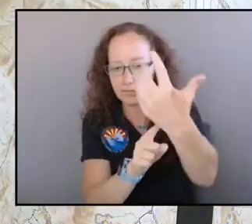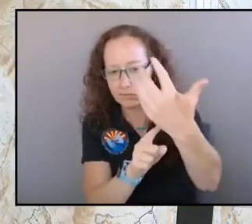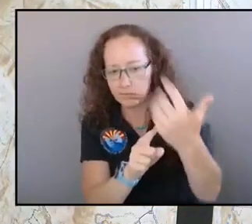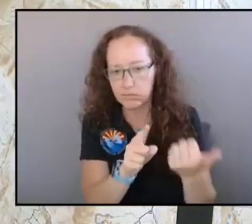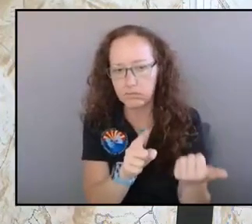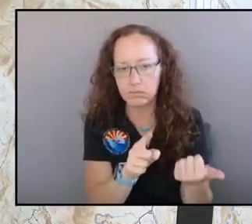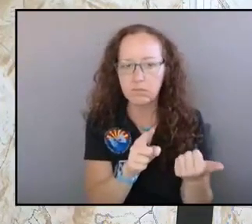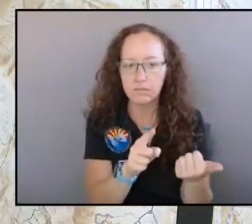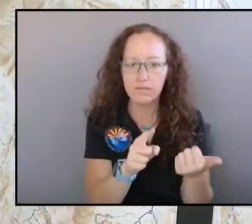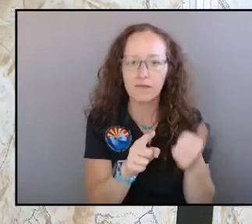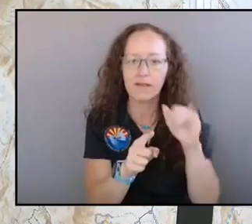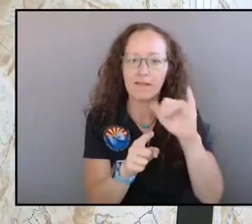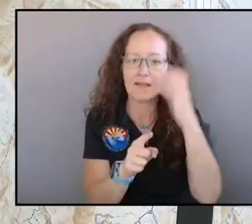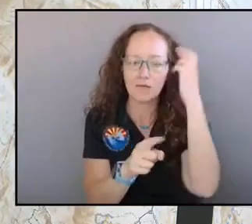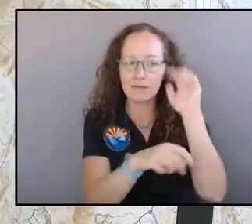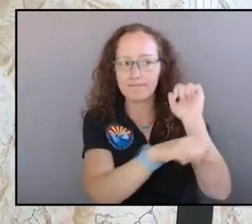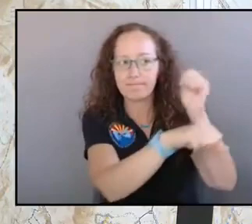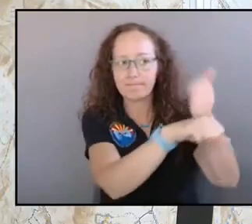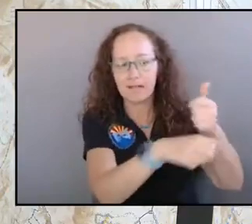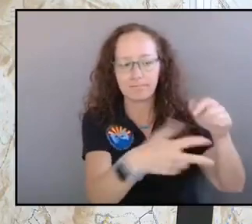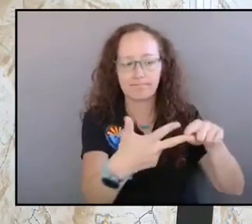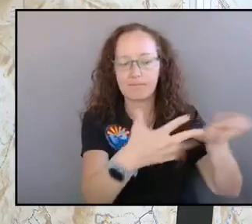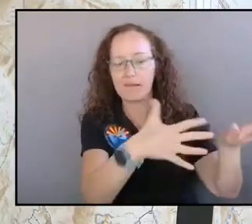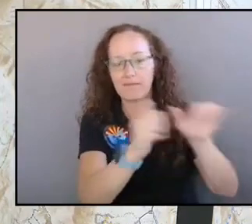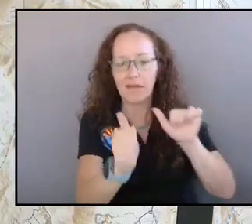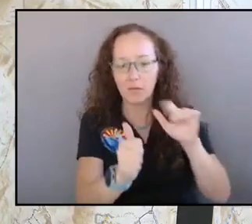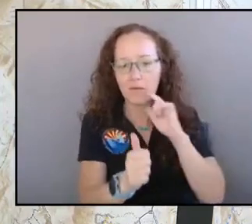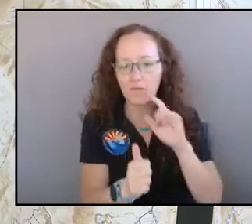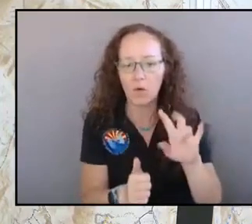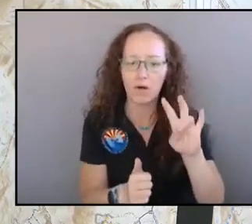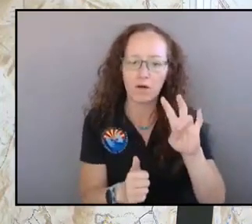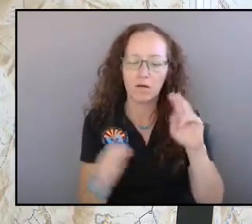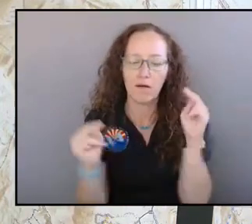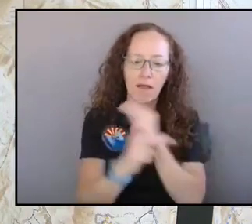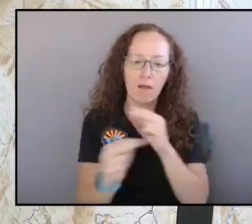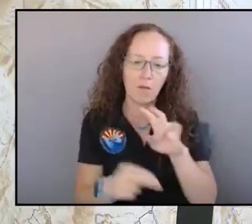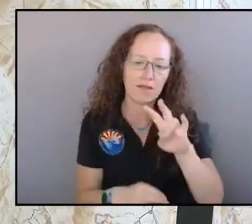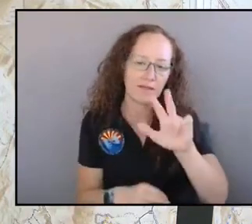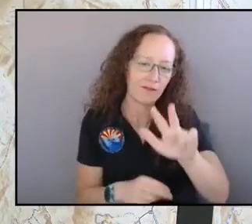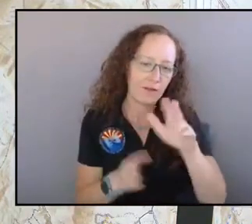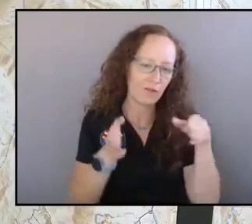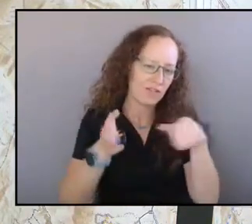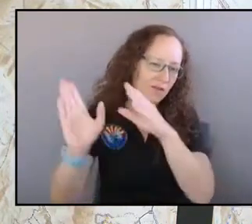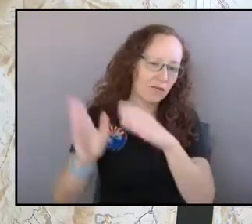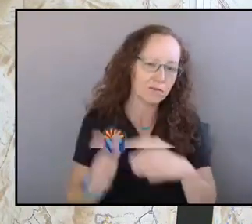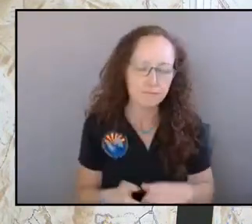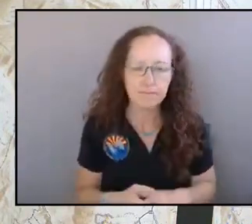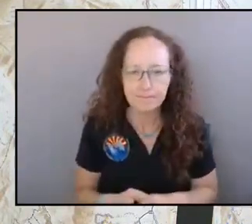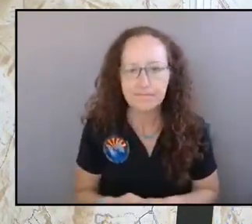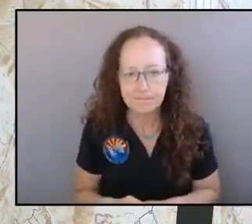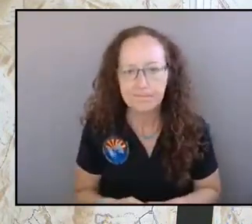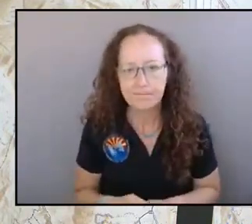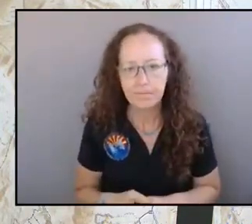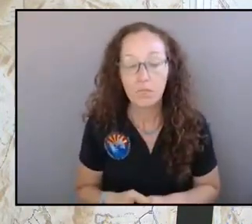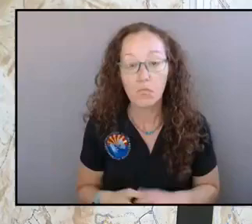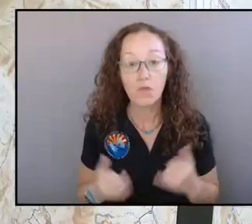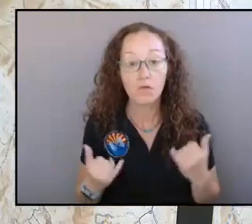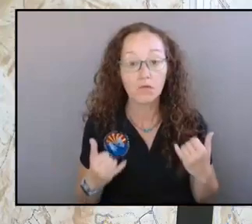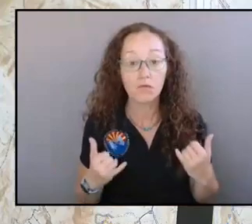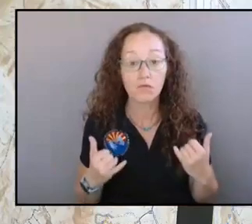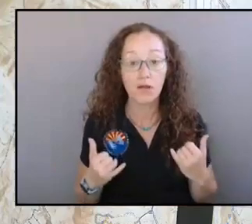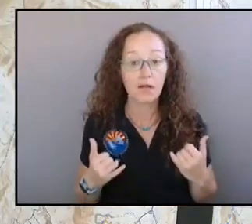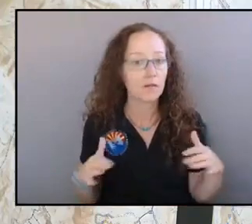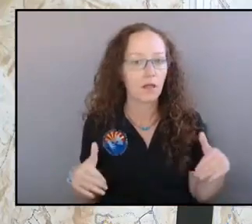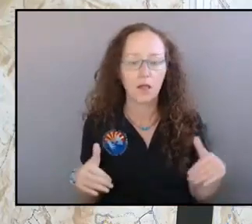prompted the evacuation of the 73 Highway 73 corridor area. And right now we haven't experienced any